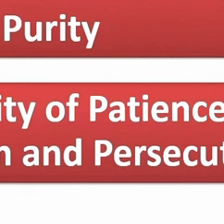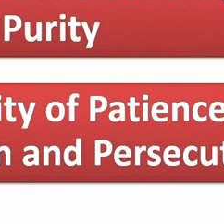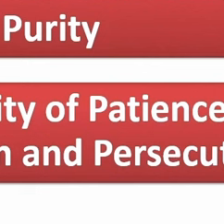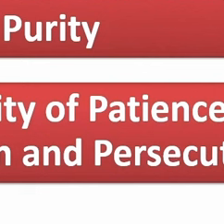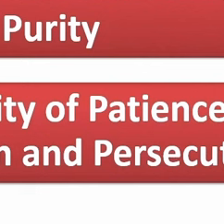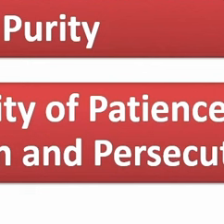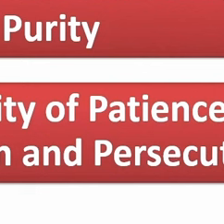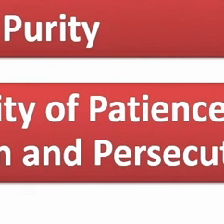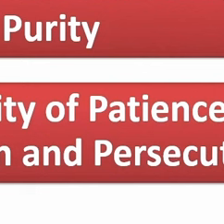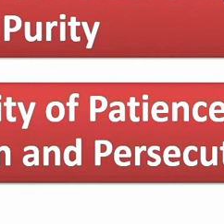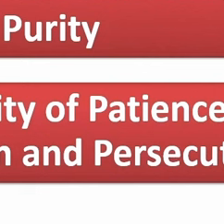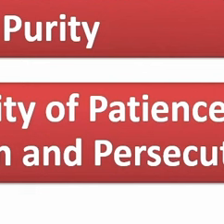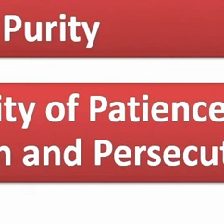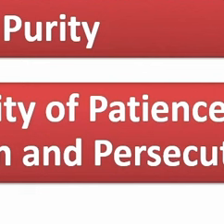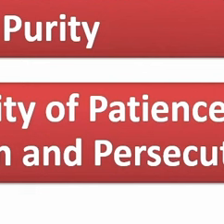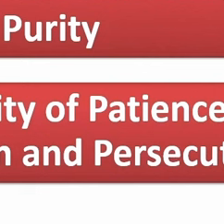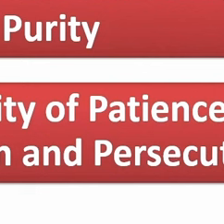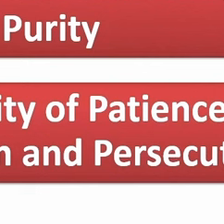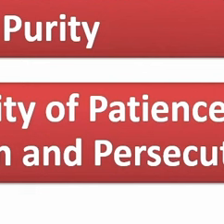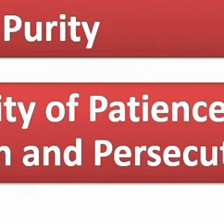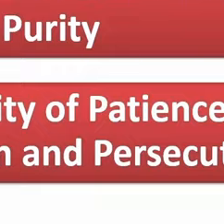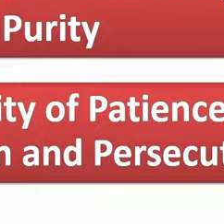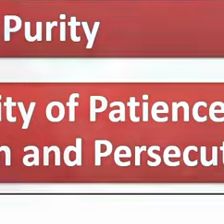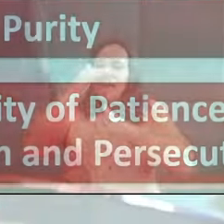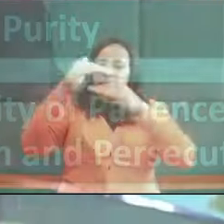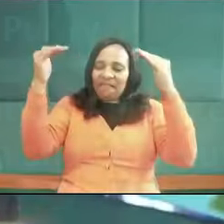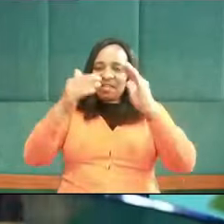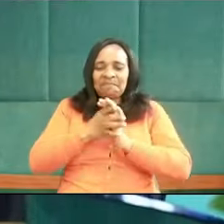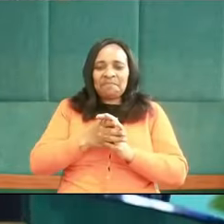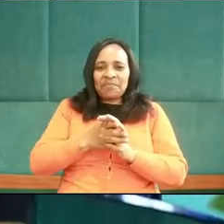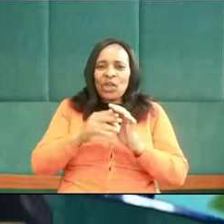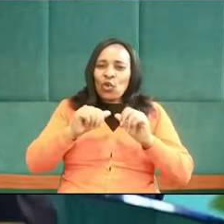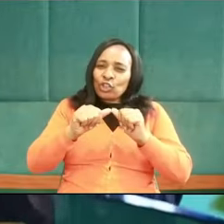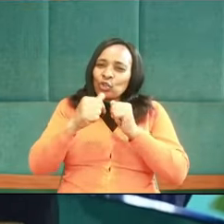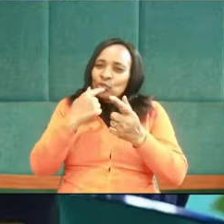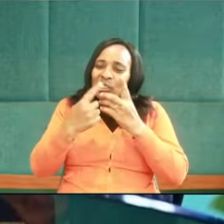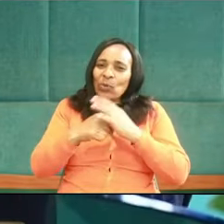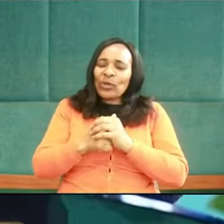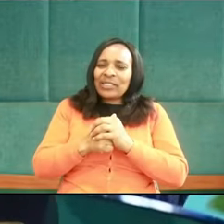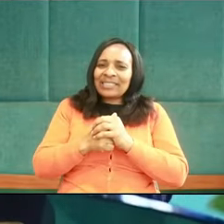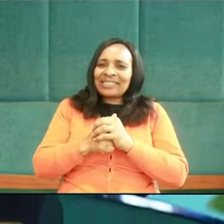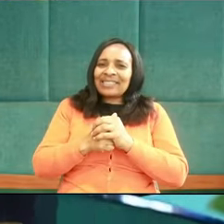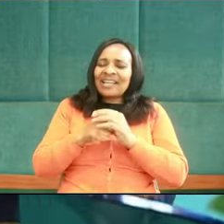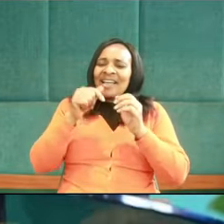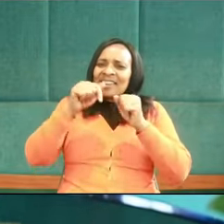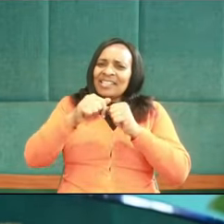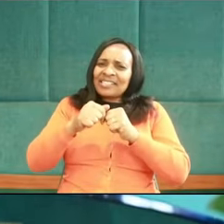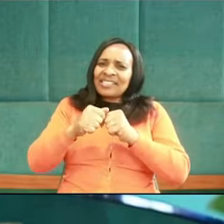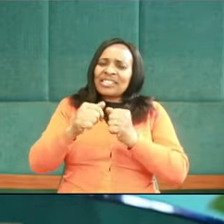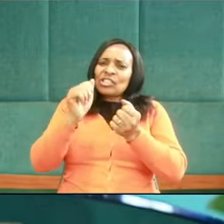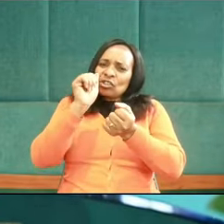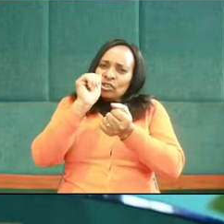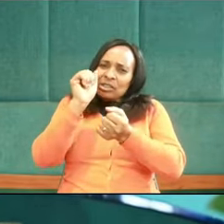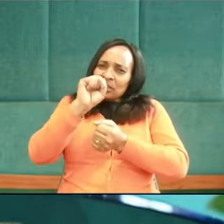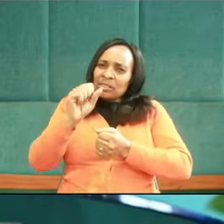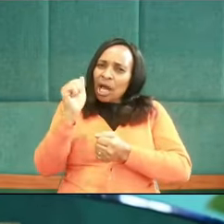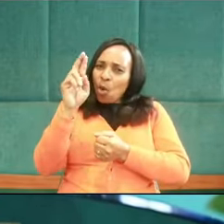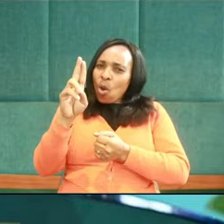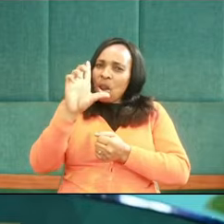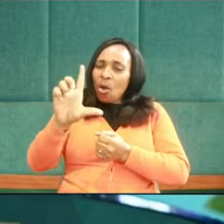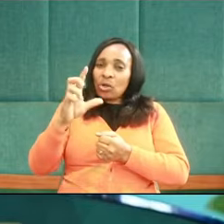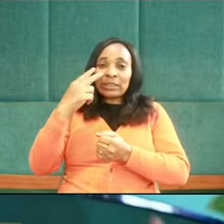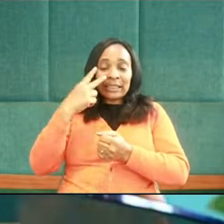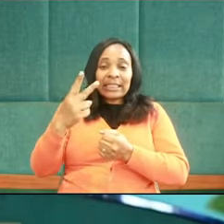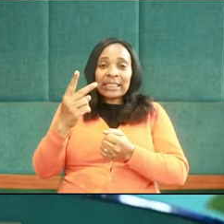great is your reward in heaven. Then he went on to say that so they persecuted the prophets who were